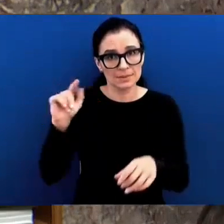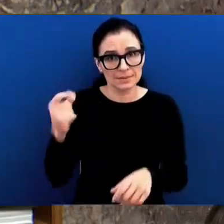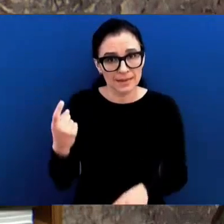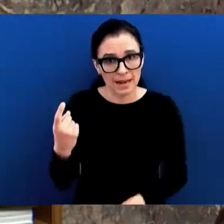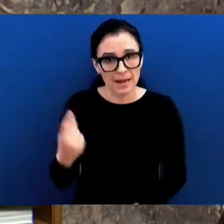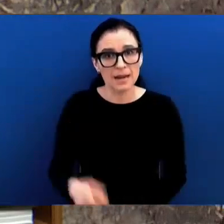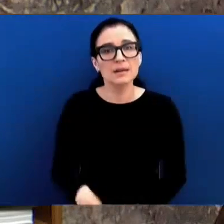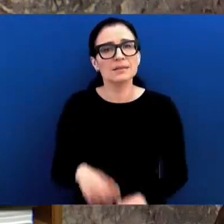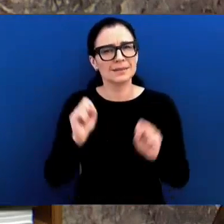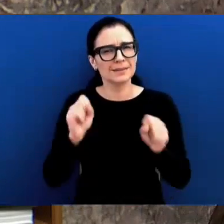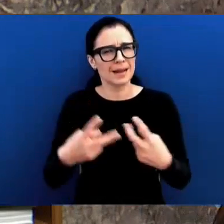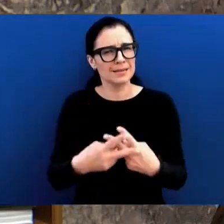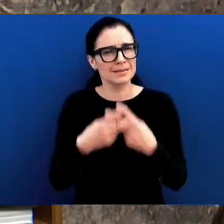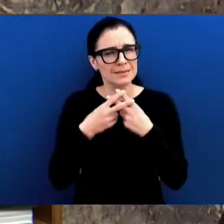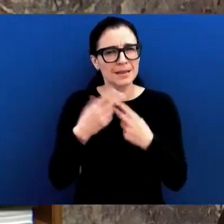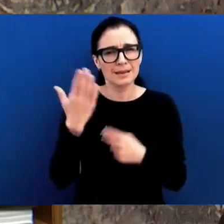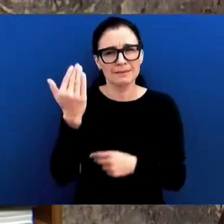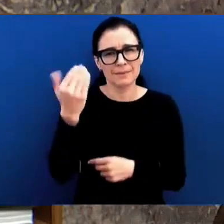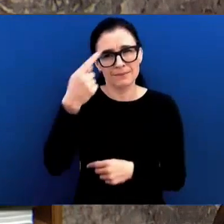real significant savings.